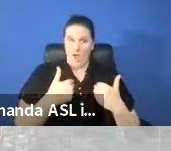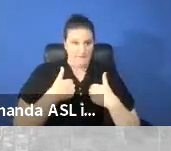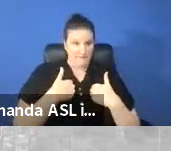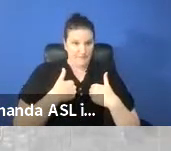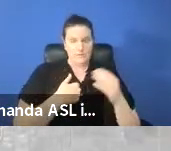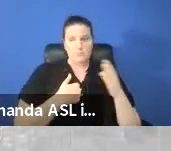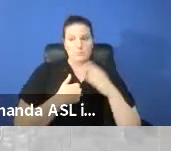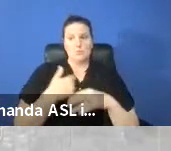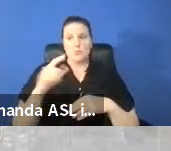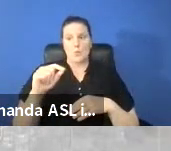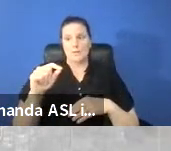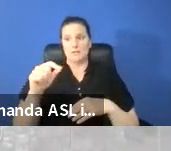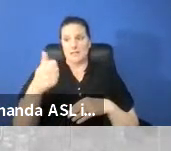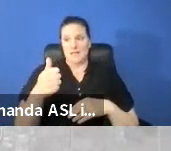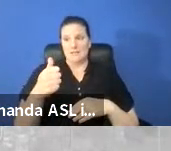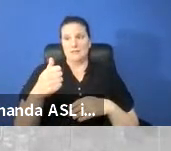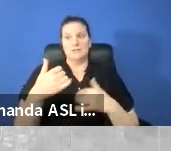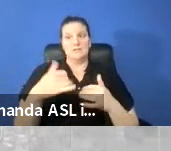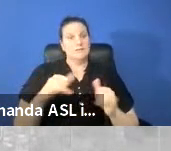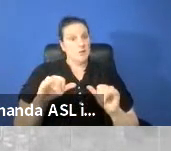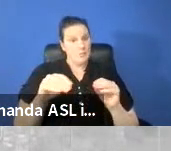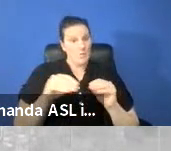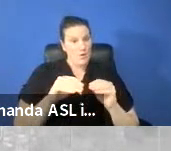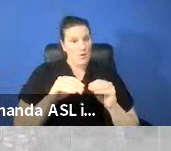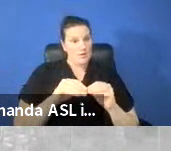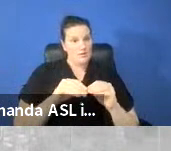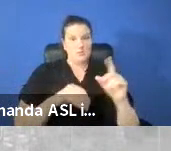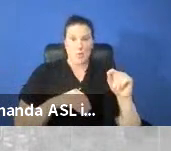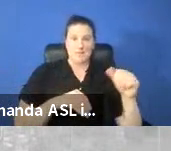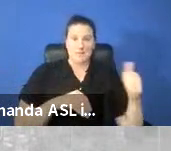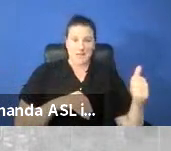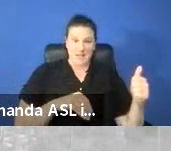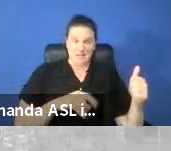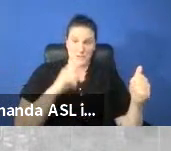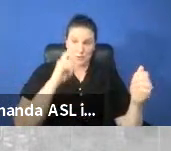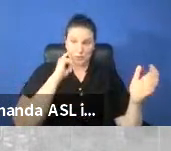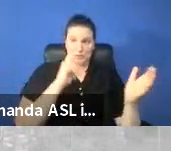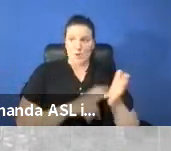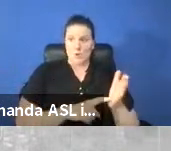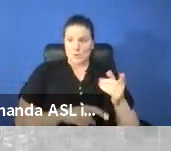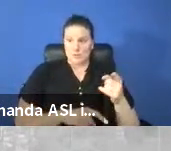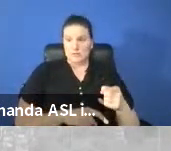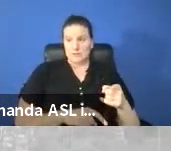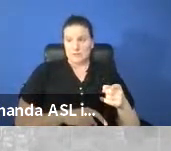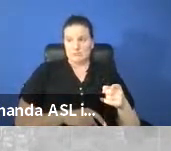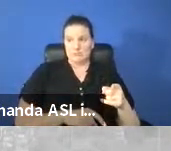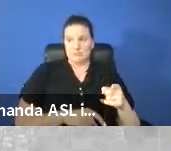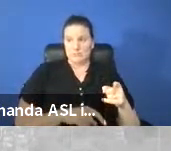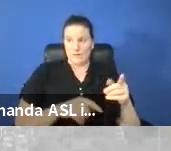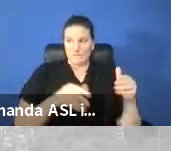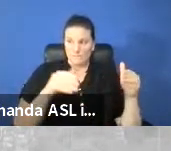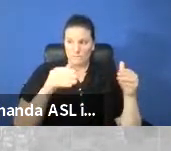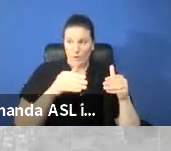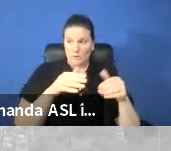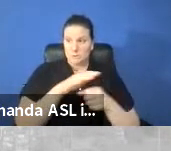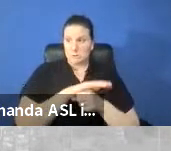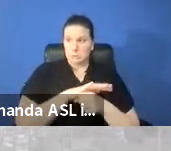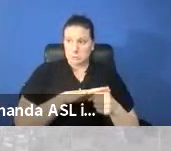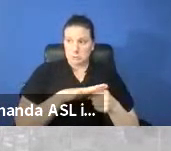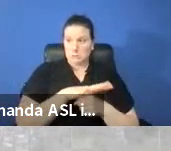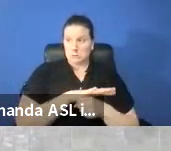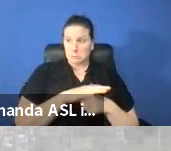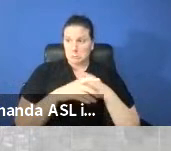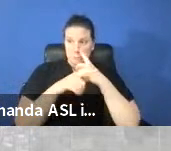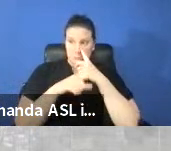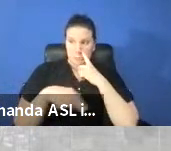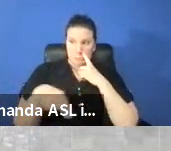but it's even more so today. So 2010, you see that there's a concentration around the program